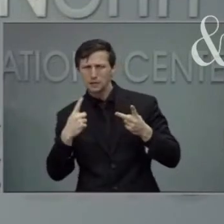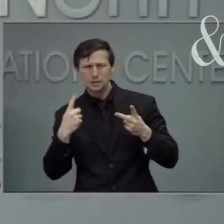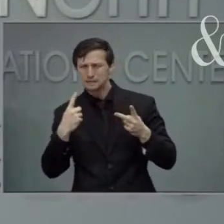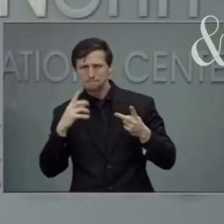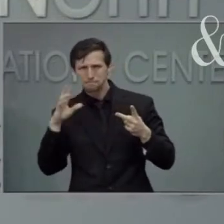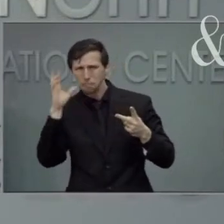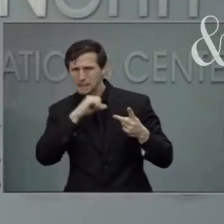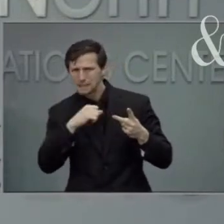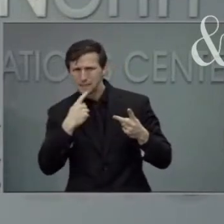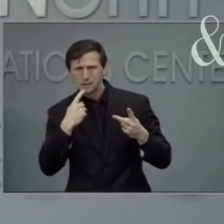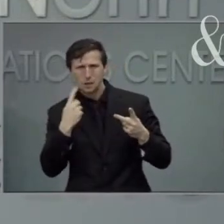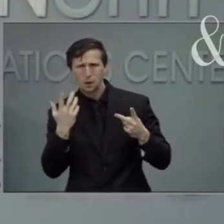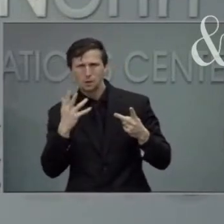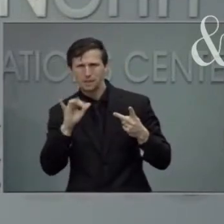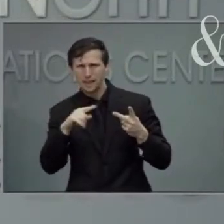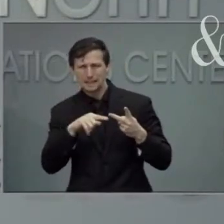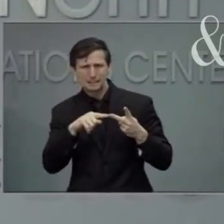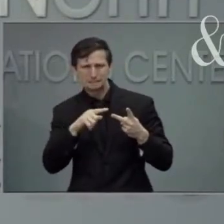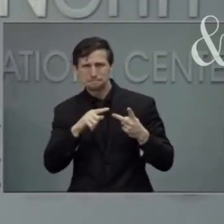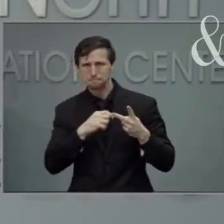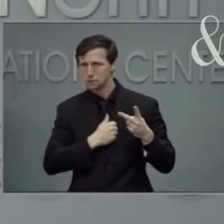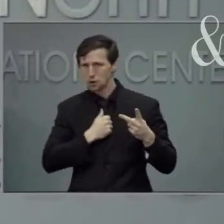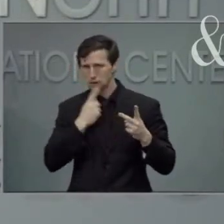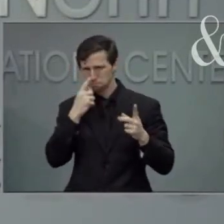What case is this you're talking about? I'm sorry.